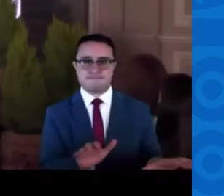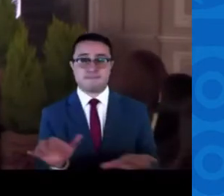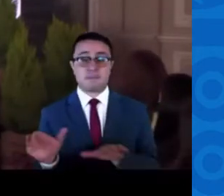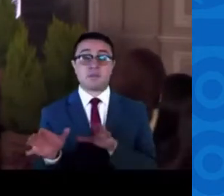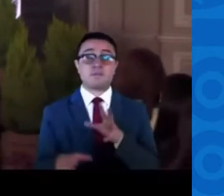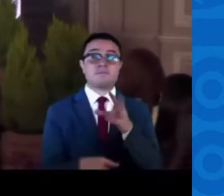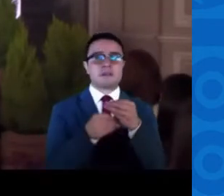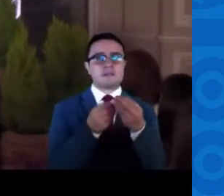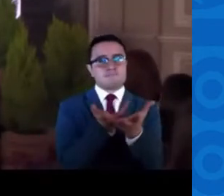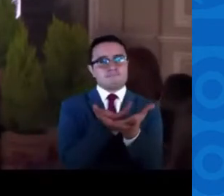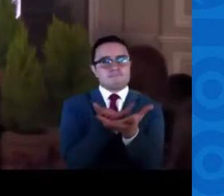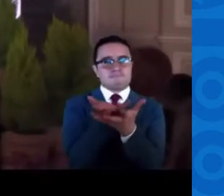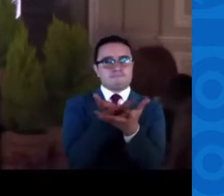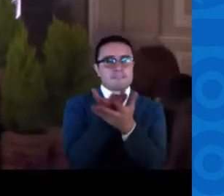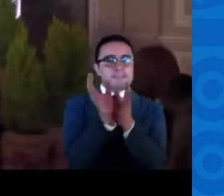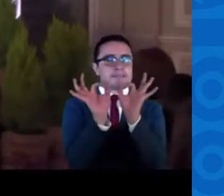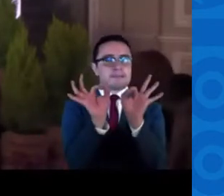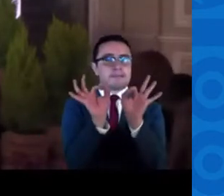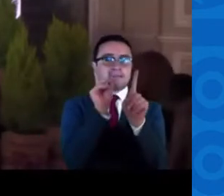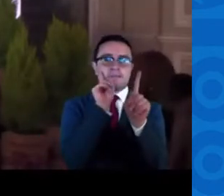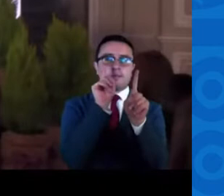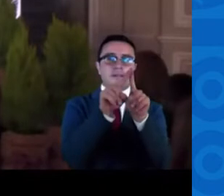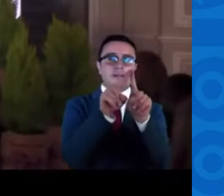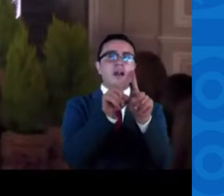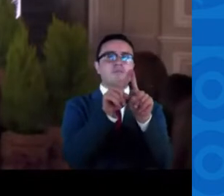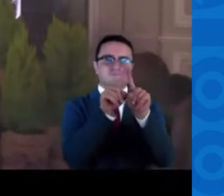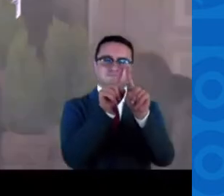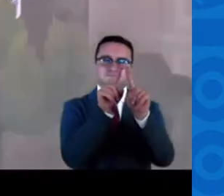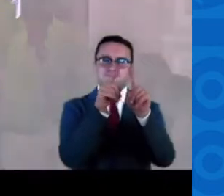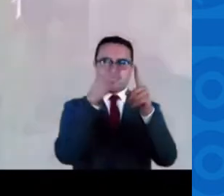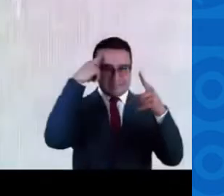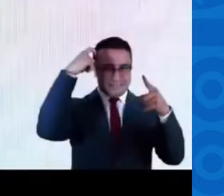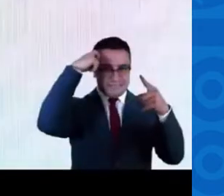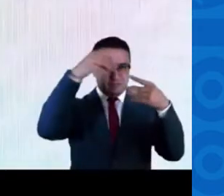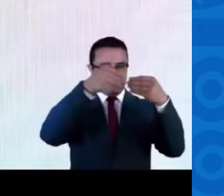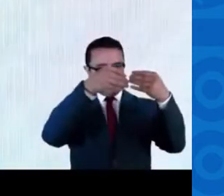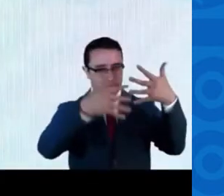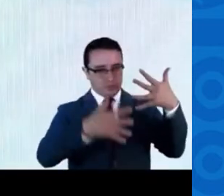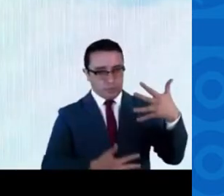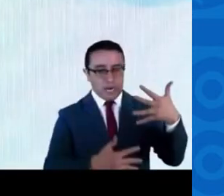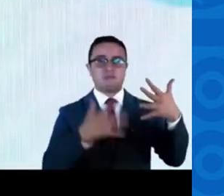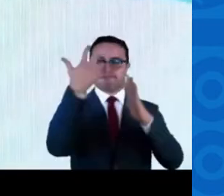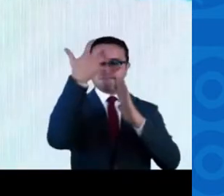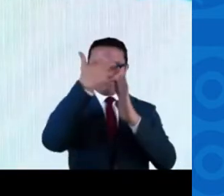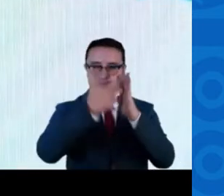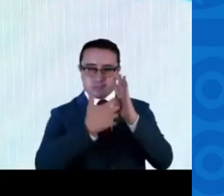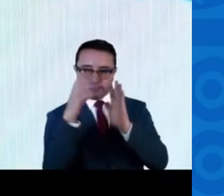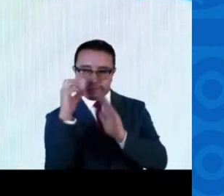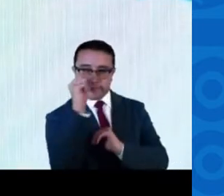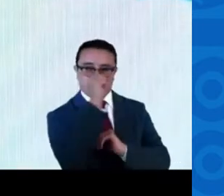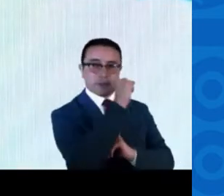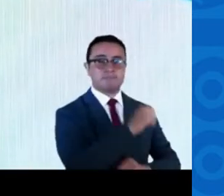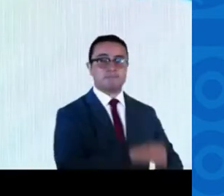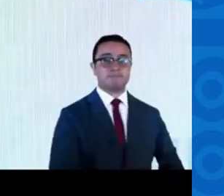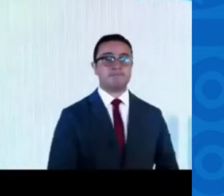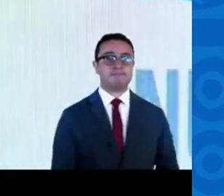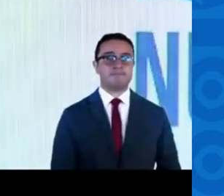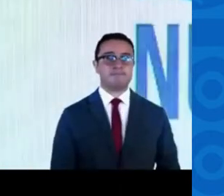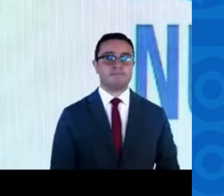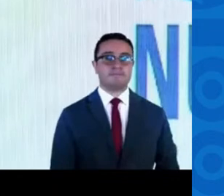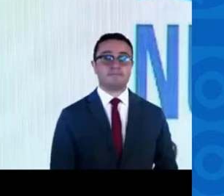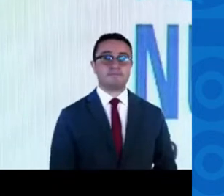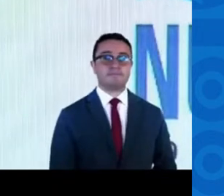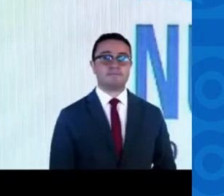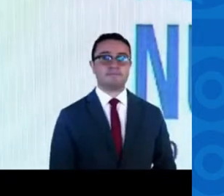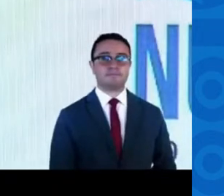us to take actions, but it also provides feasible solutions for those